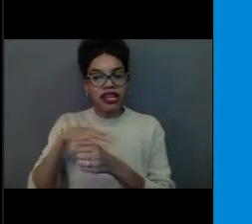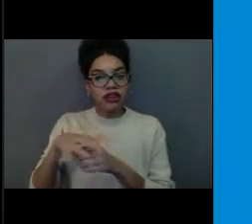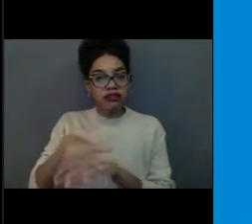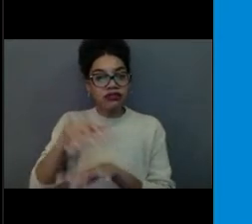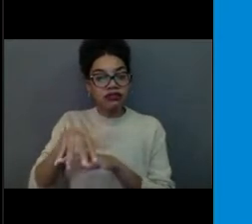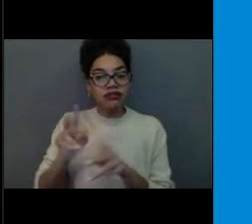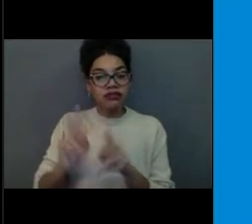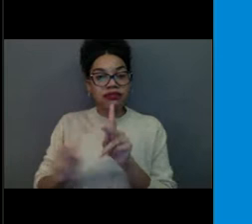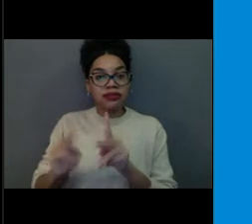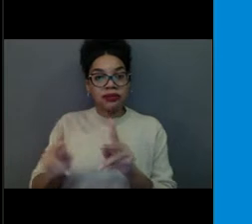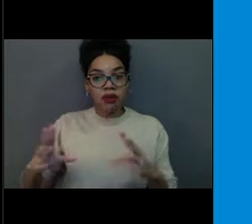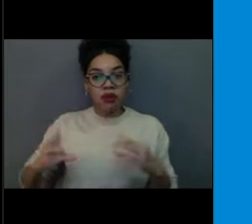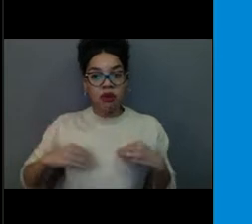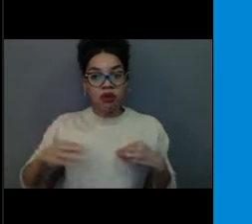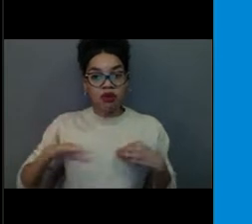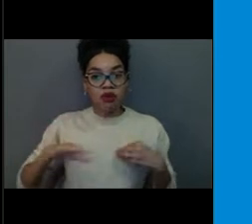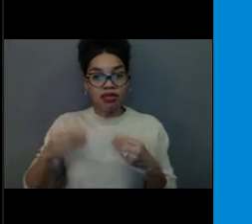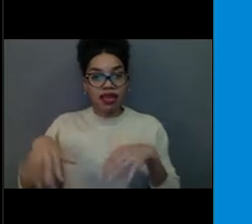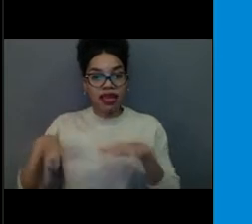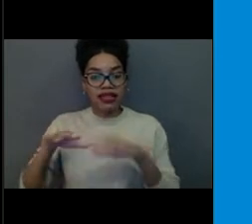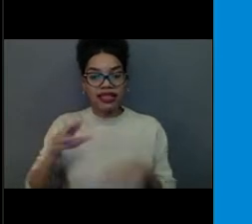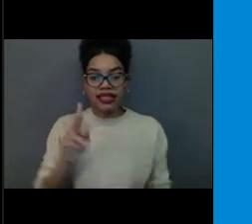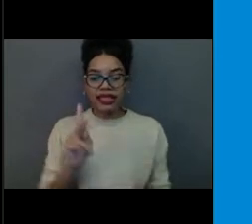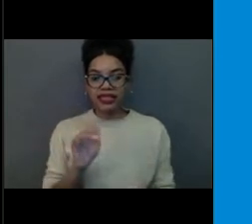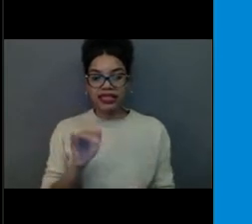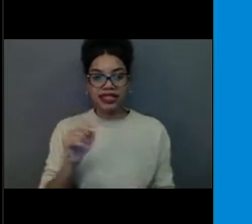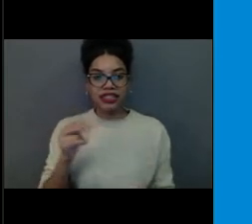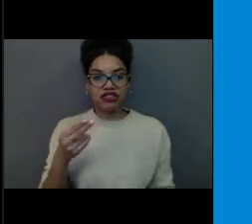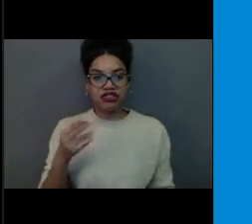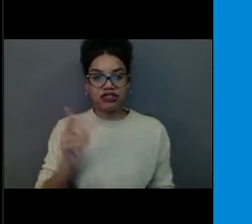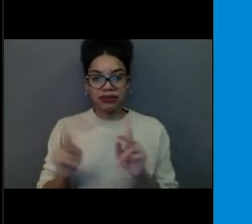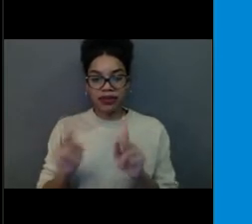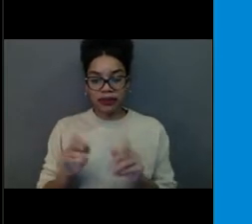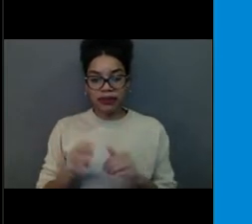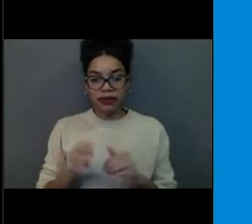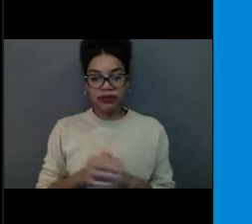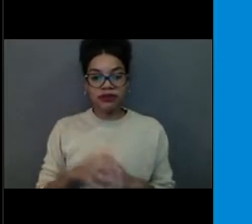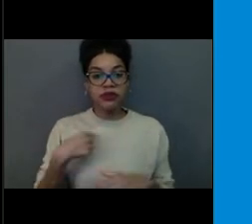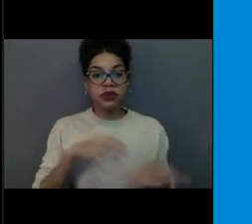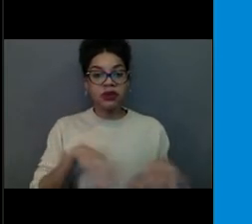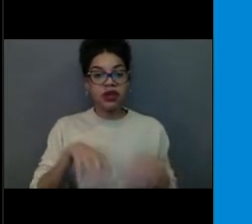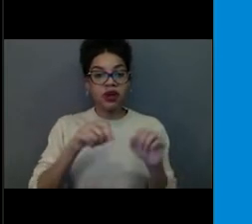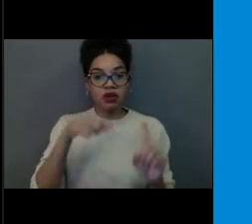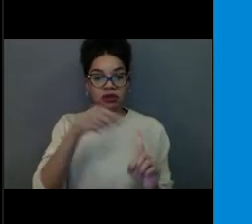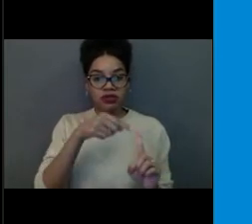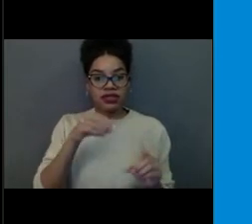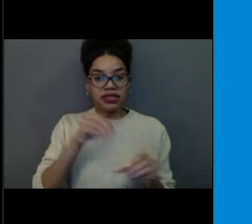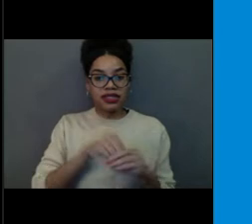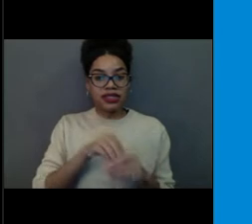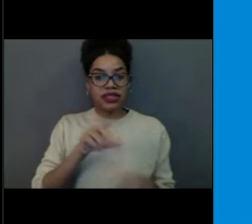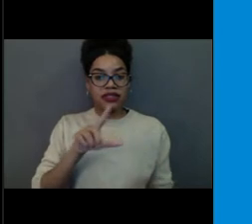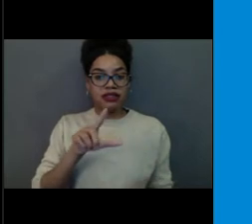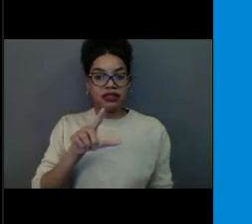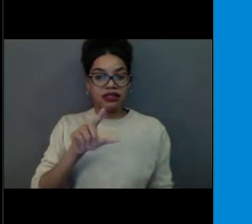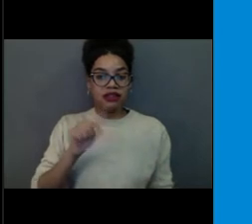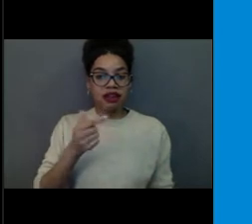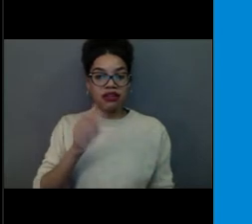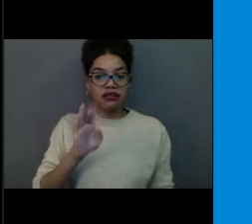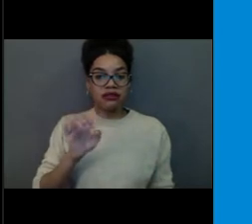Tongva. We are hosting this webinar from the ancestral lands of the Mashpee Wampanoag tribe in the Wampanoag tribe of